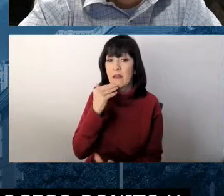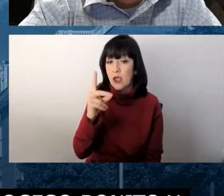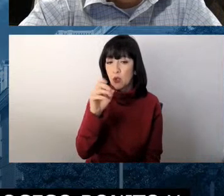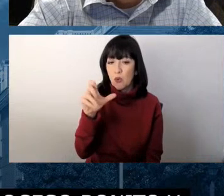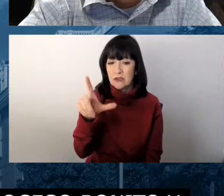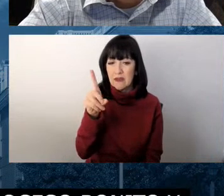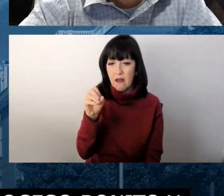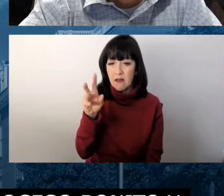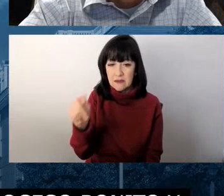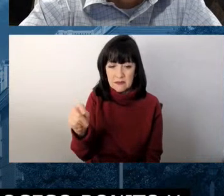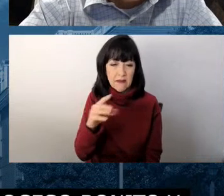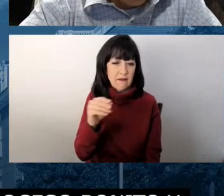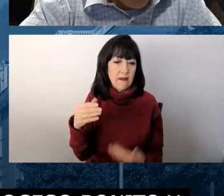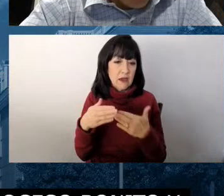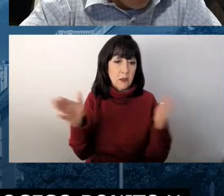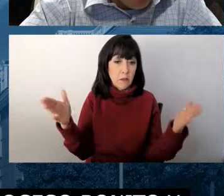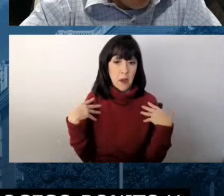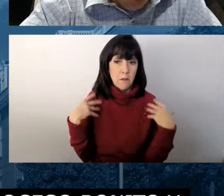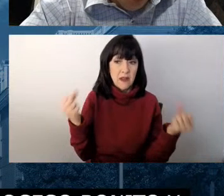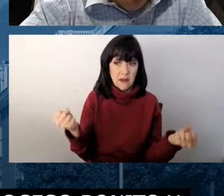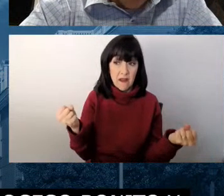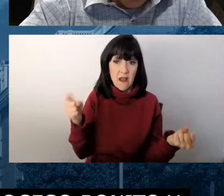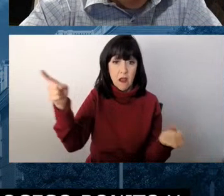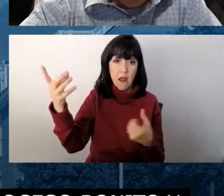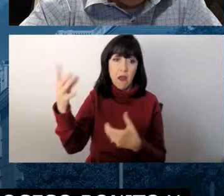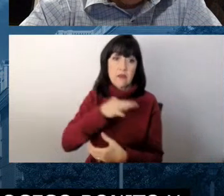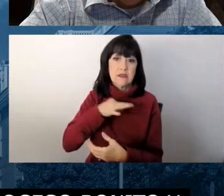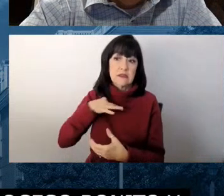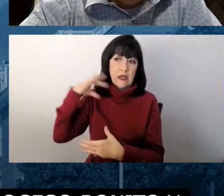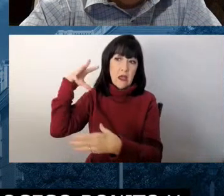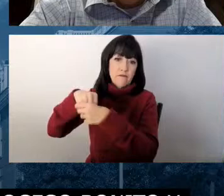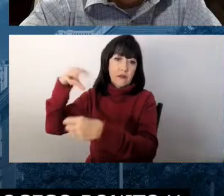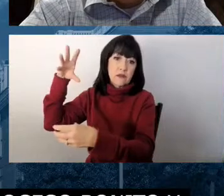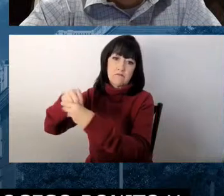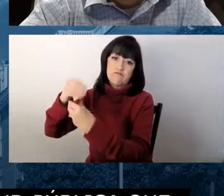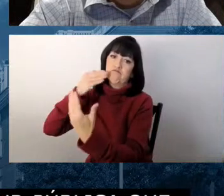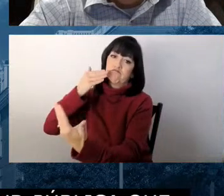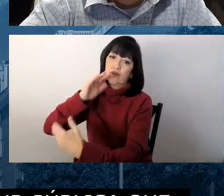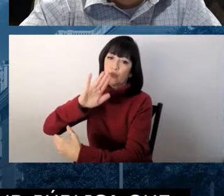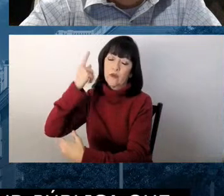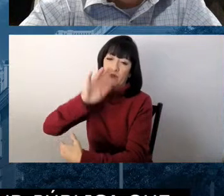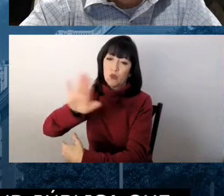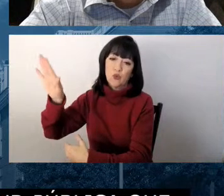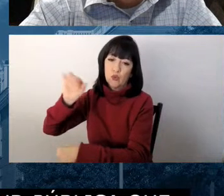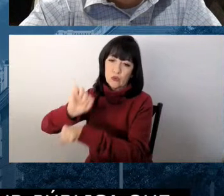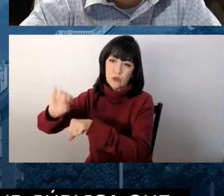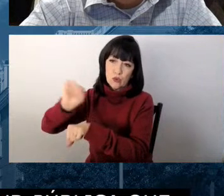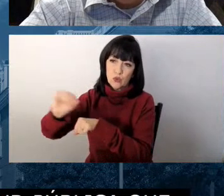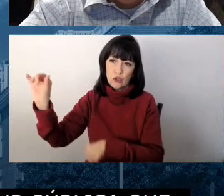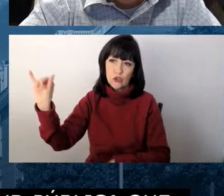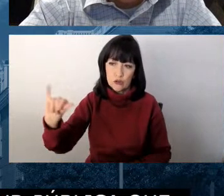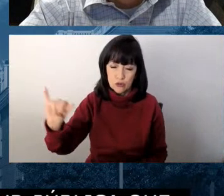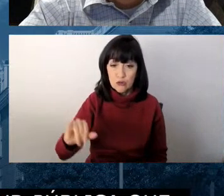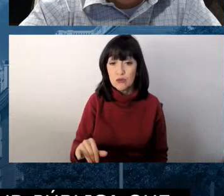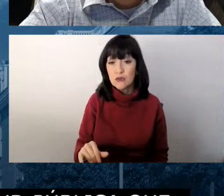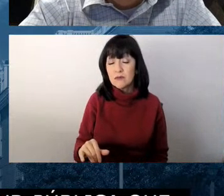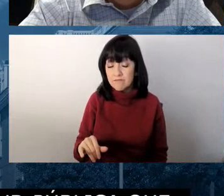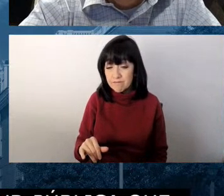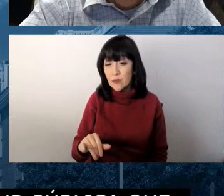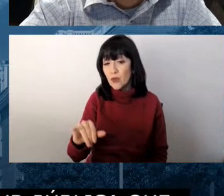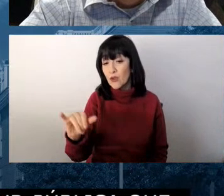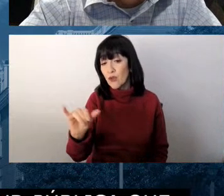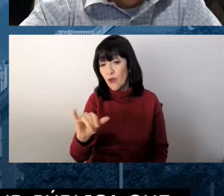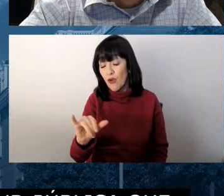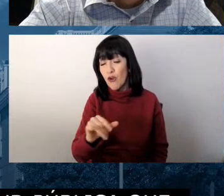that will be out there supporting. And then finally, I'm going to close with talking about vaccination, something that Dr. Tay hit